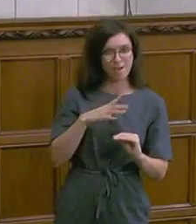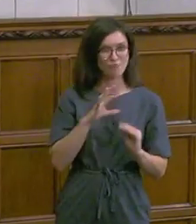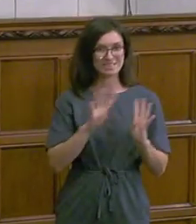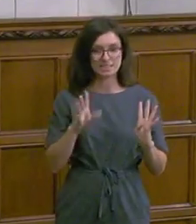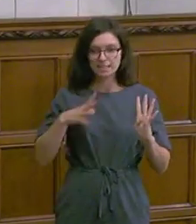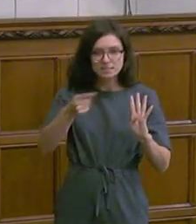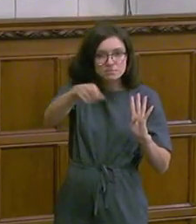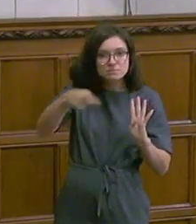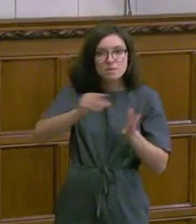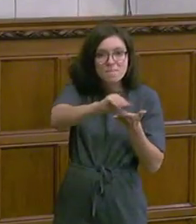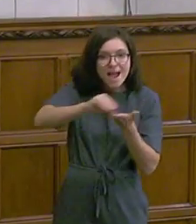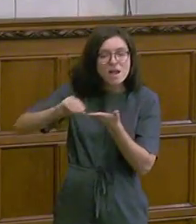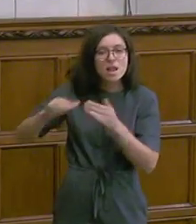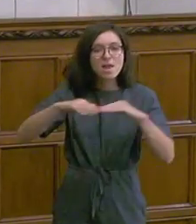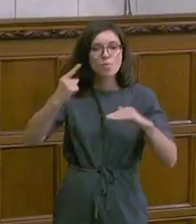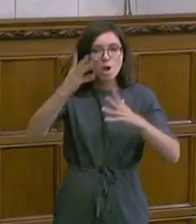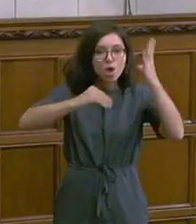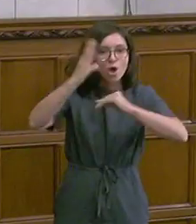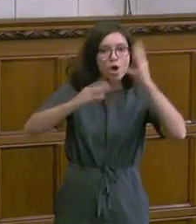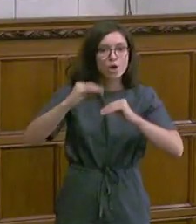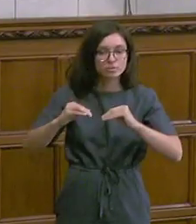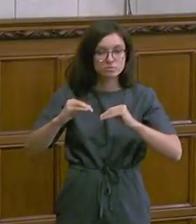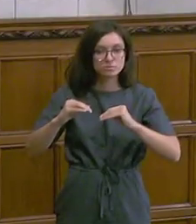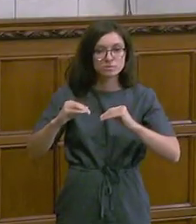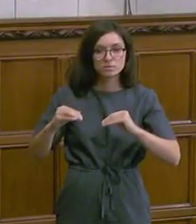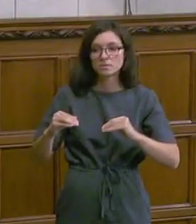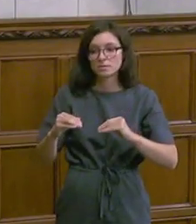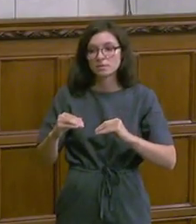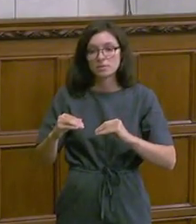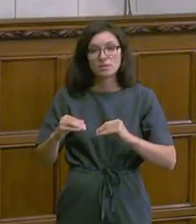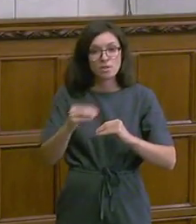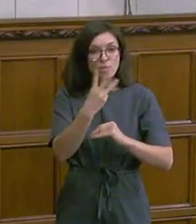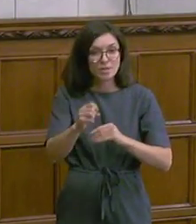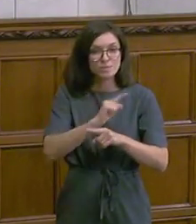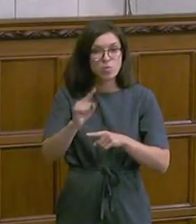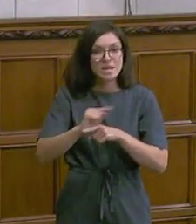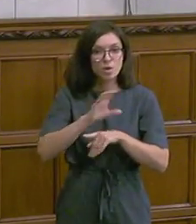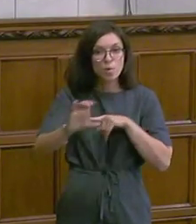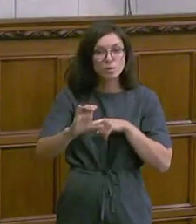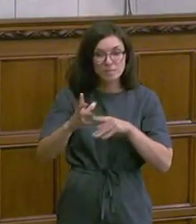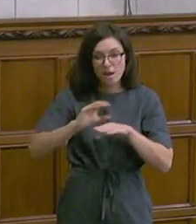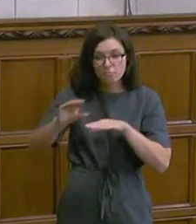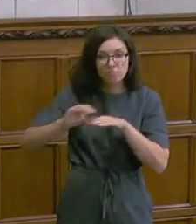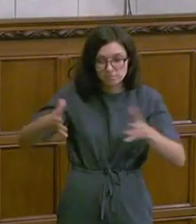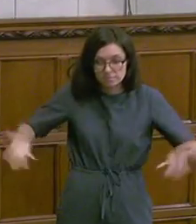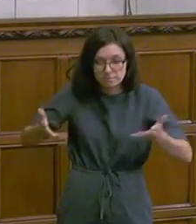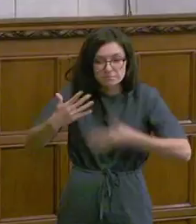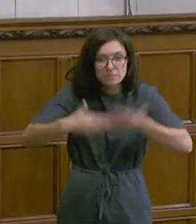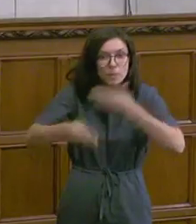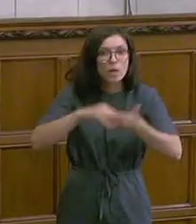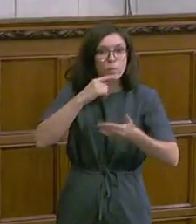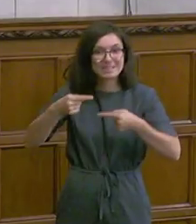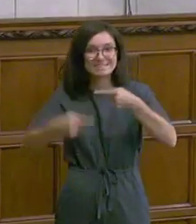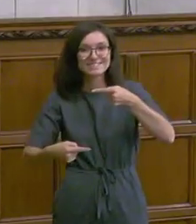Level 1 on a 30-week course out of an existing budget that will take them into a deficit. On top of